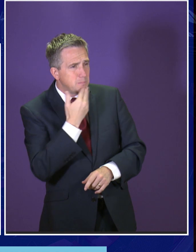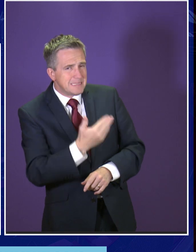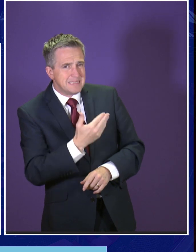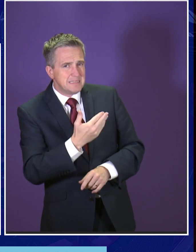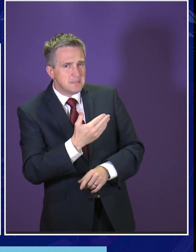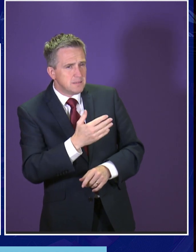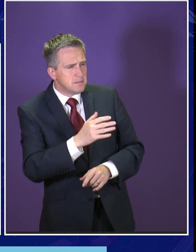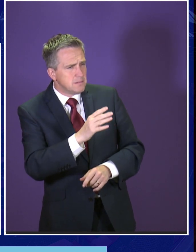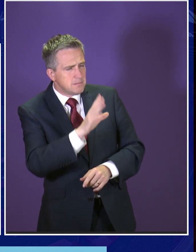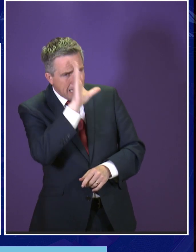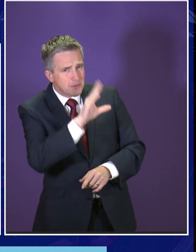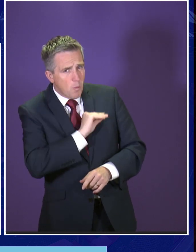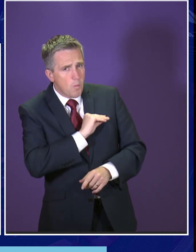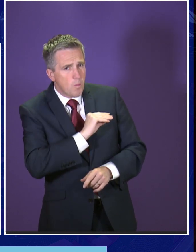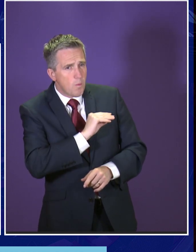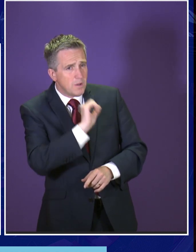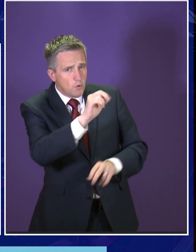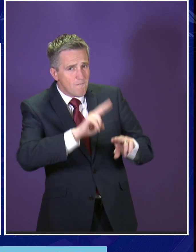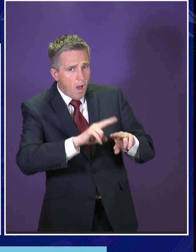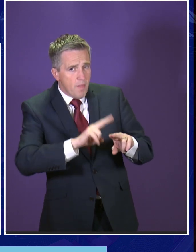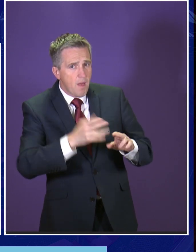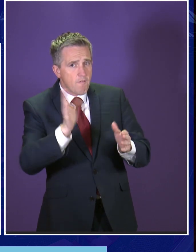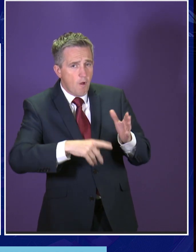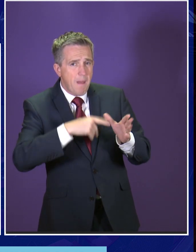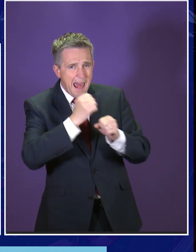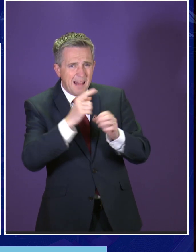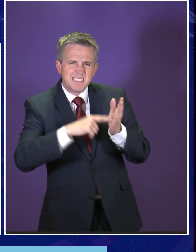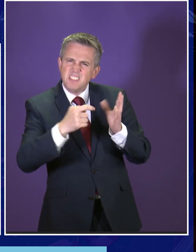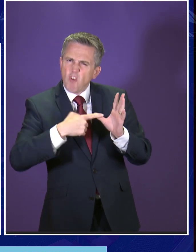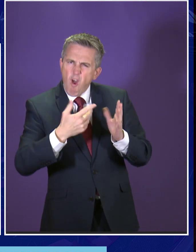me, just tell me, is he from Algijar?"